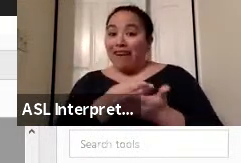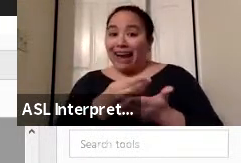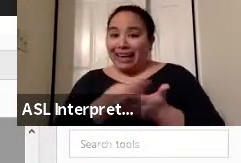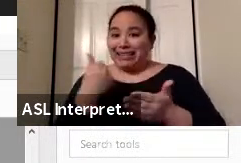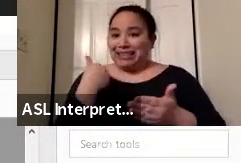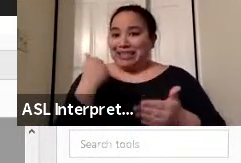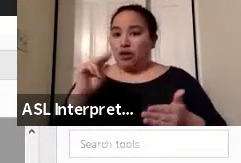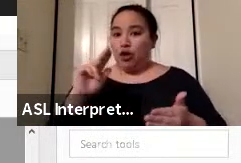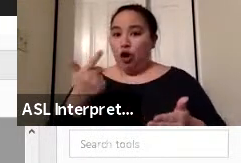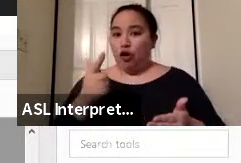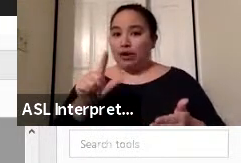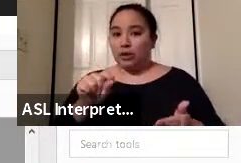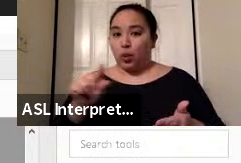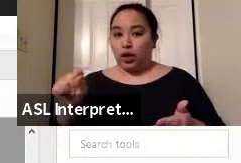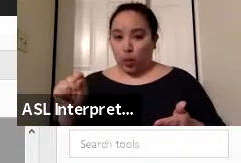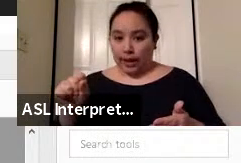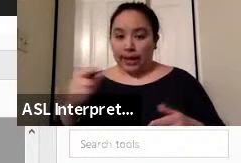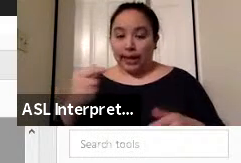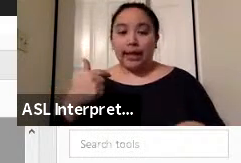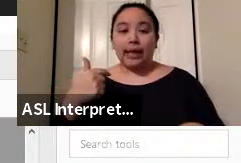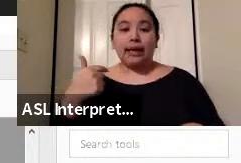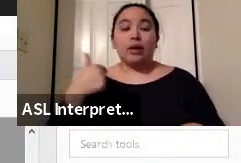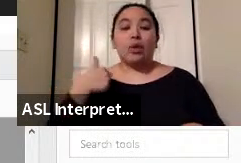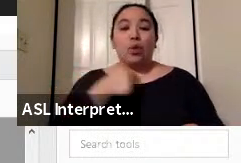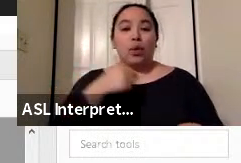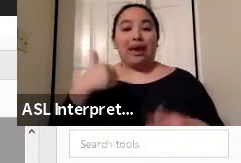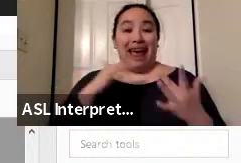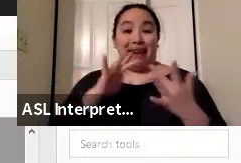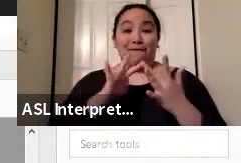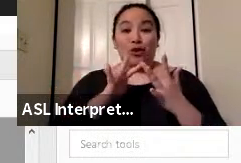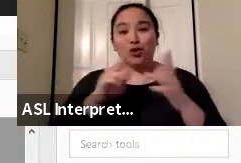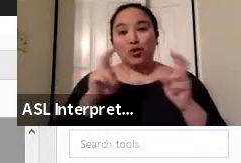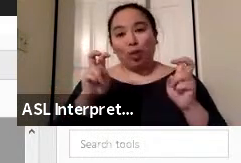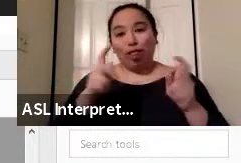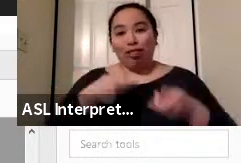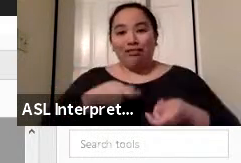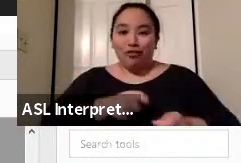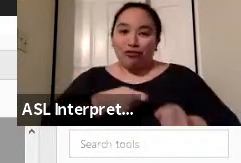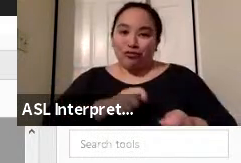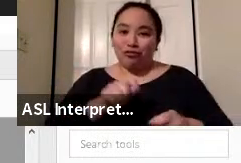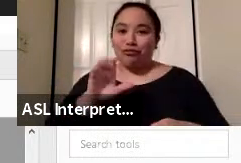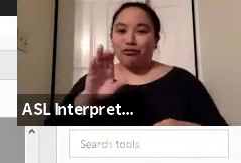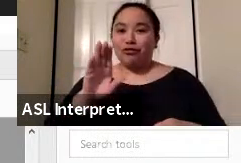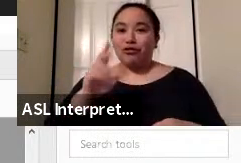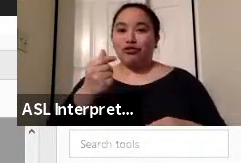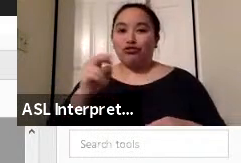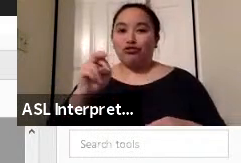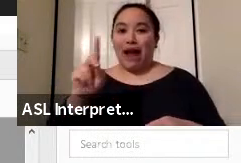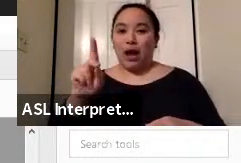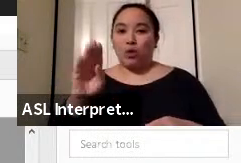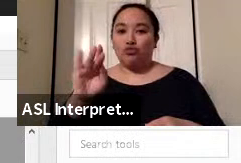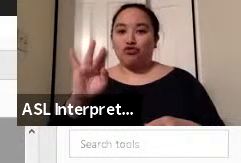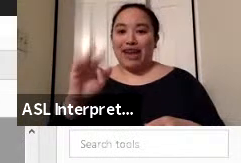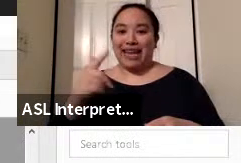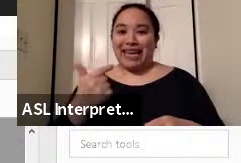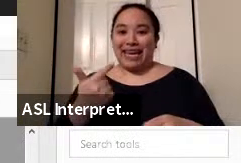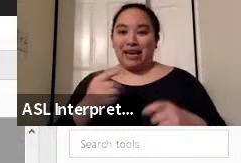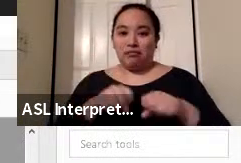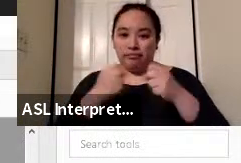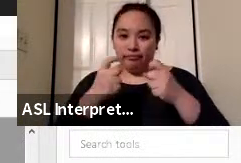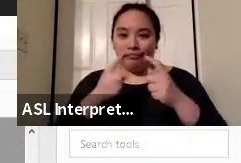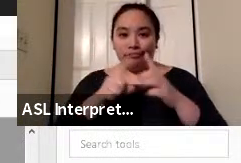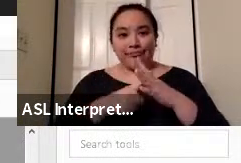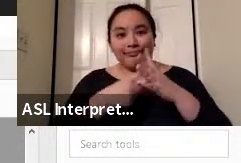did have a virtual groundbreaking, and there is a link there. I believe Courtney will make this information